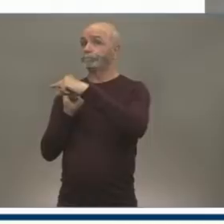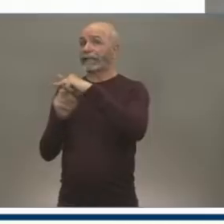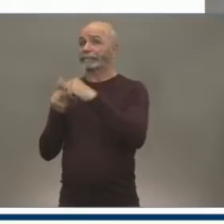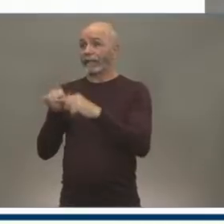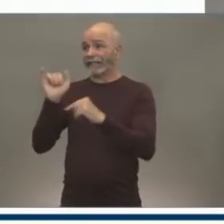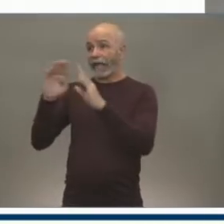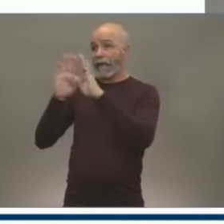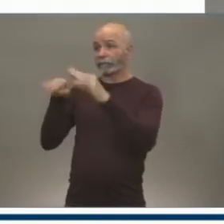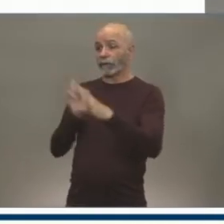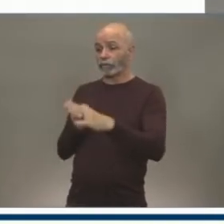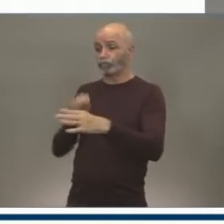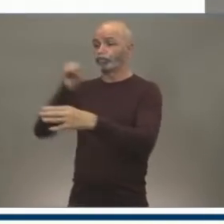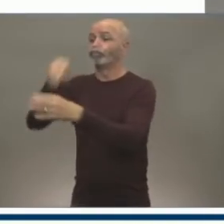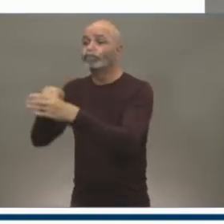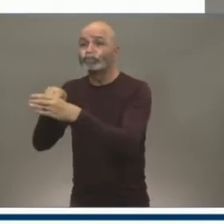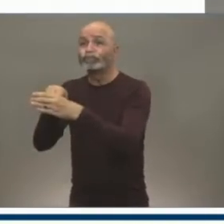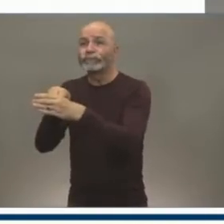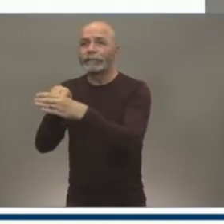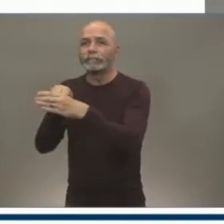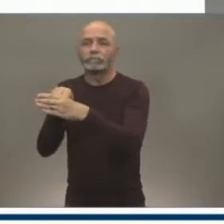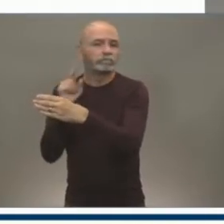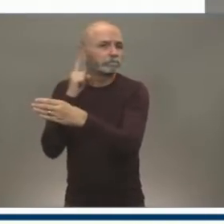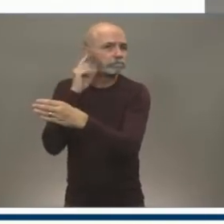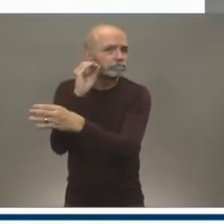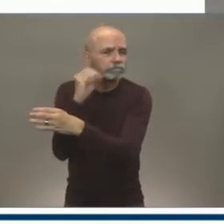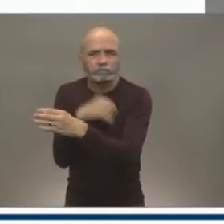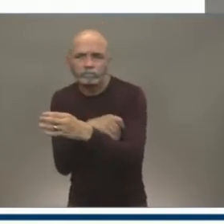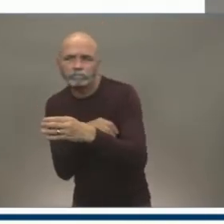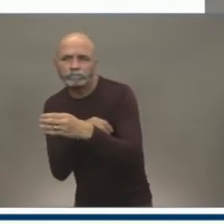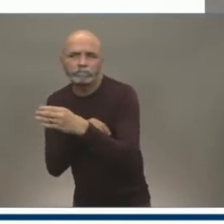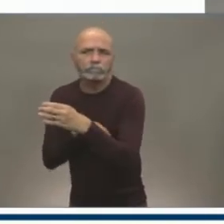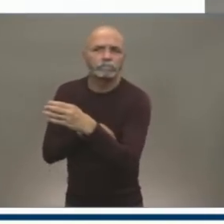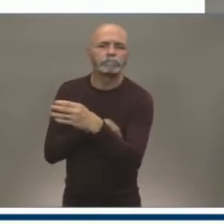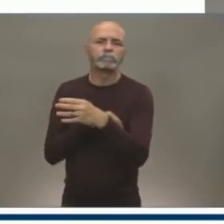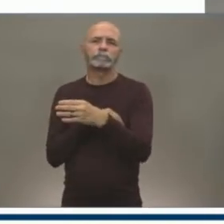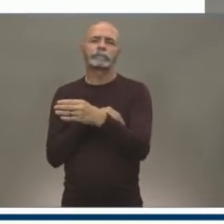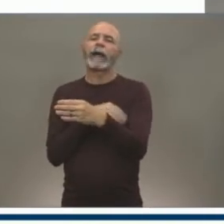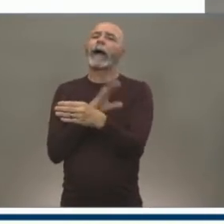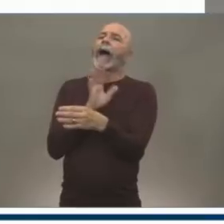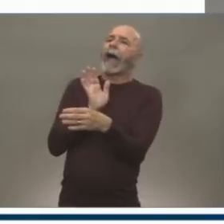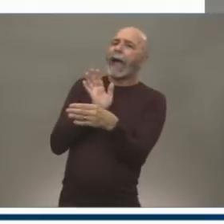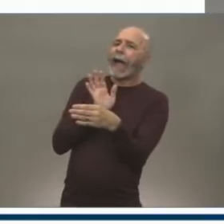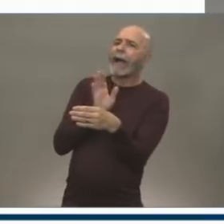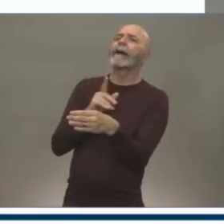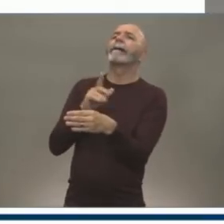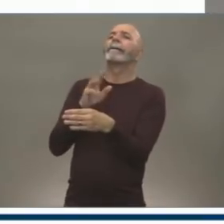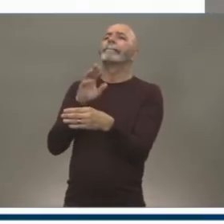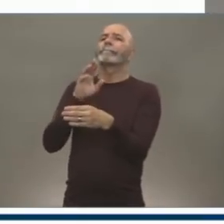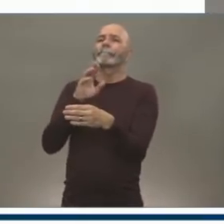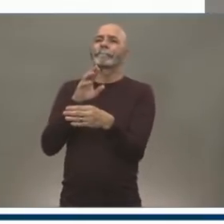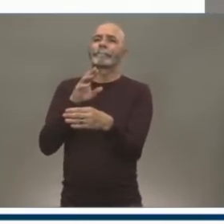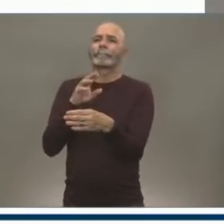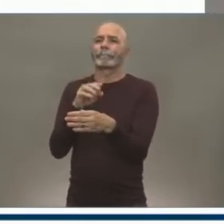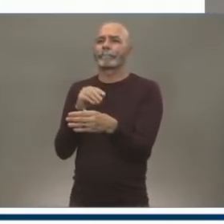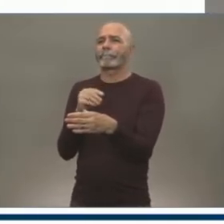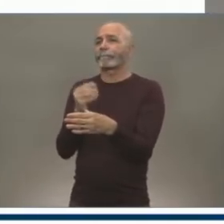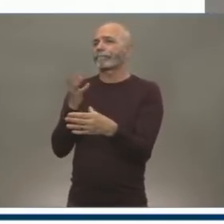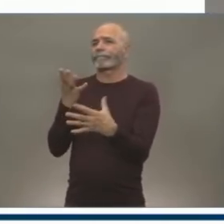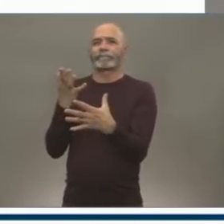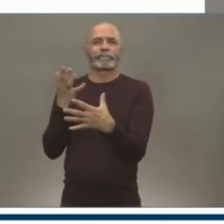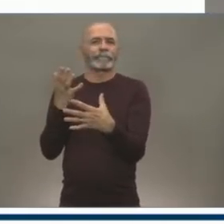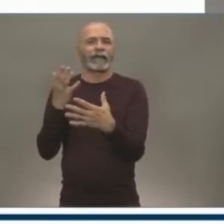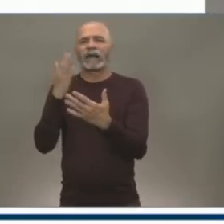that specific party. I have seen some correspondence between some individuals,